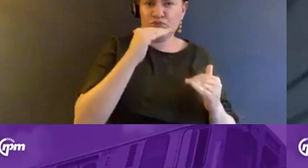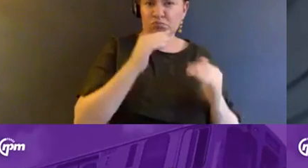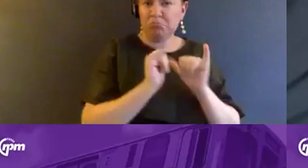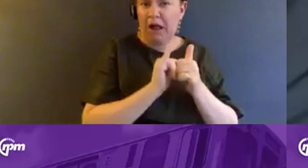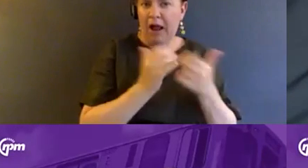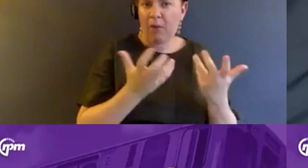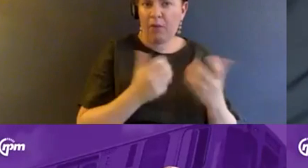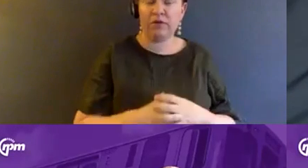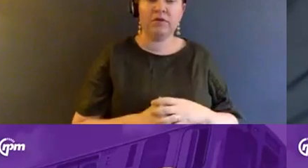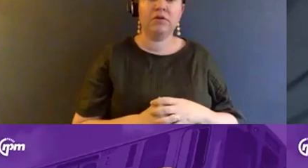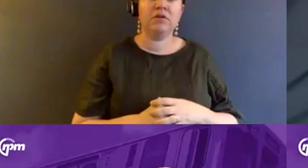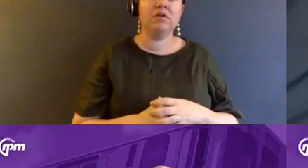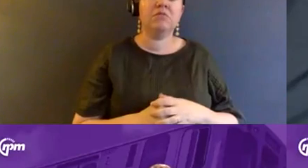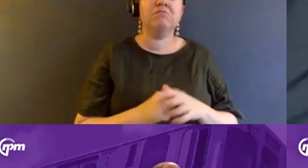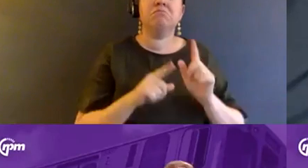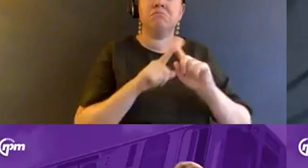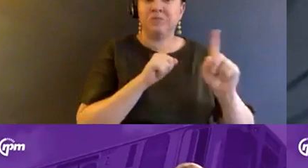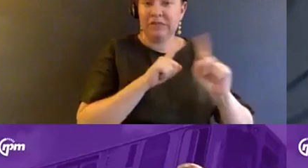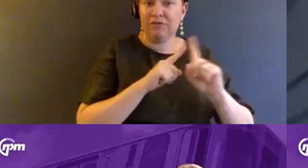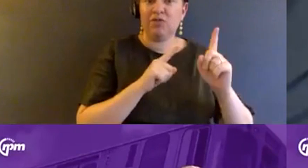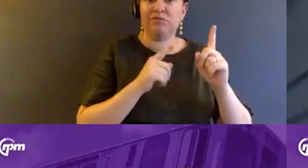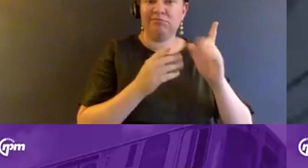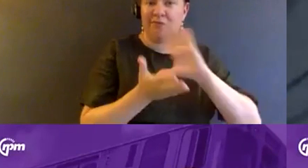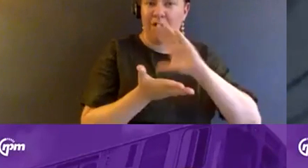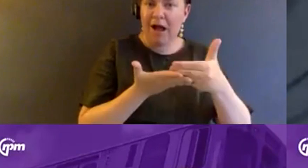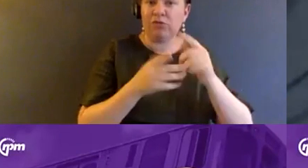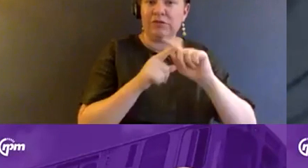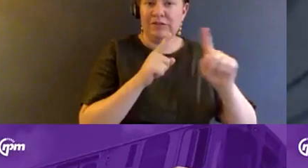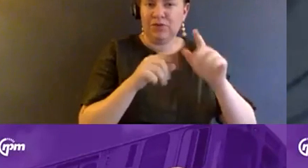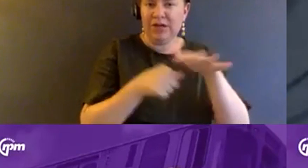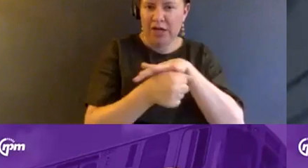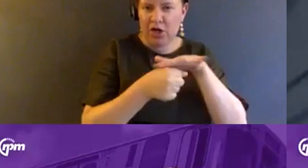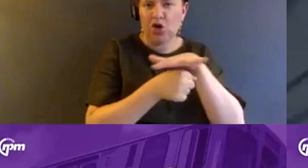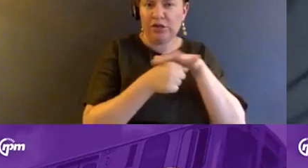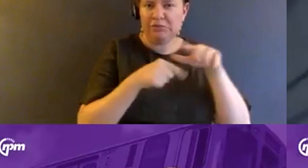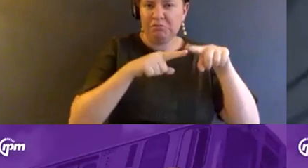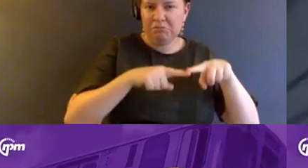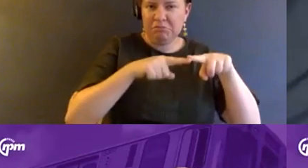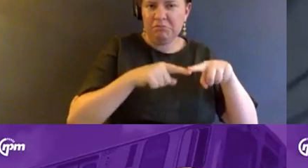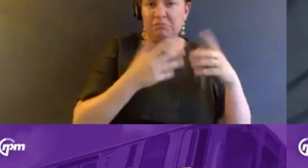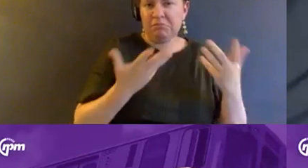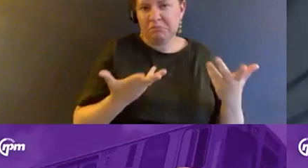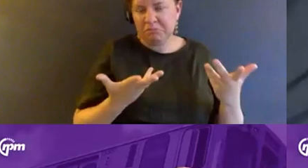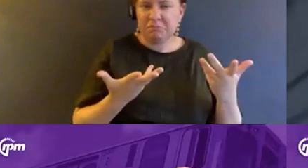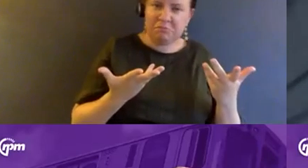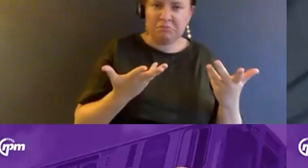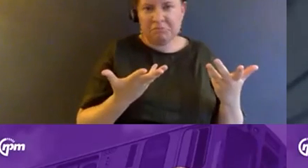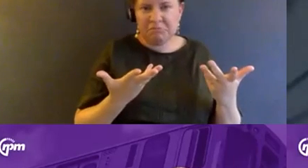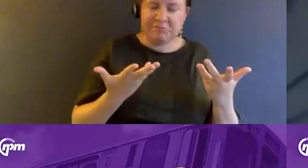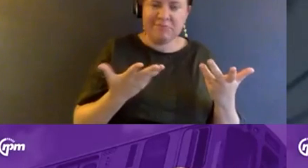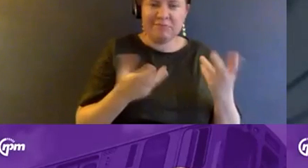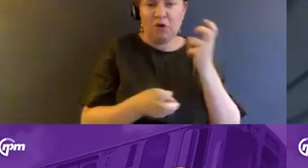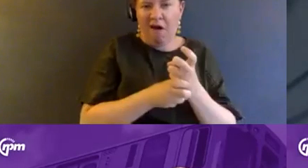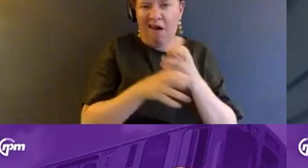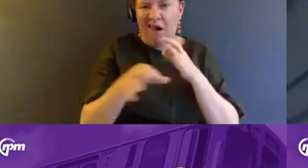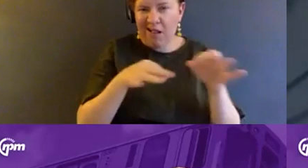Yeah, differing amounts in differing areas. This is sort of a sticky wicket of a question.